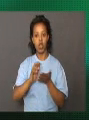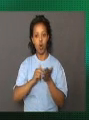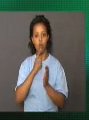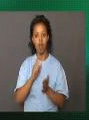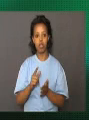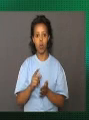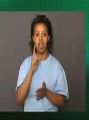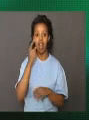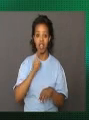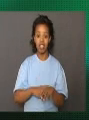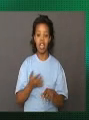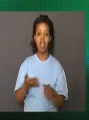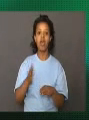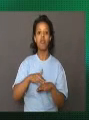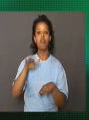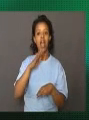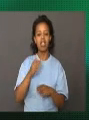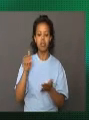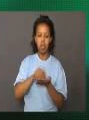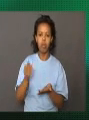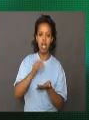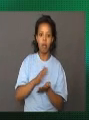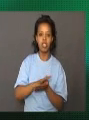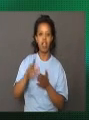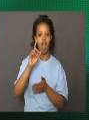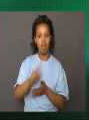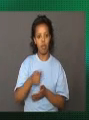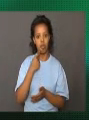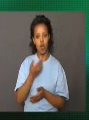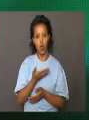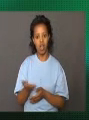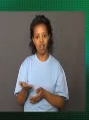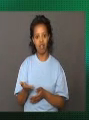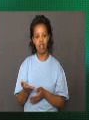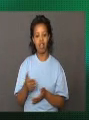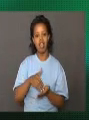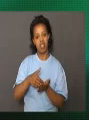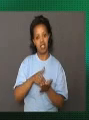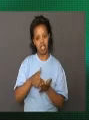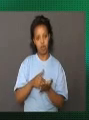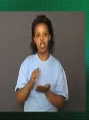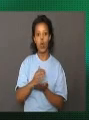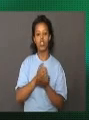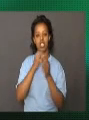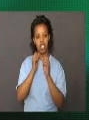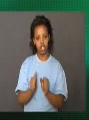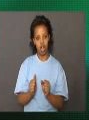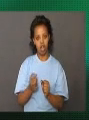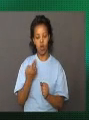more than once to ensure that the organic materials have been